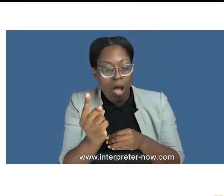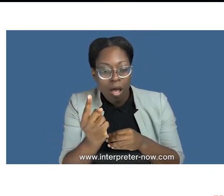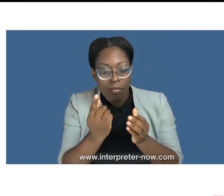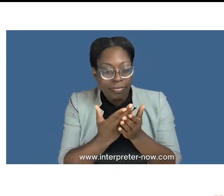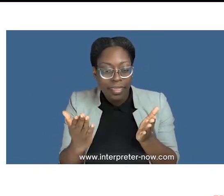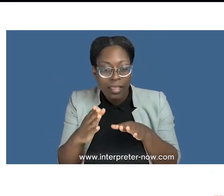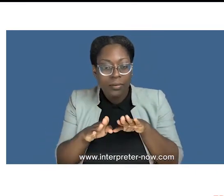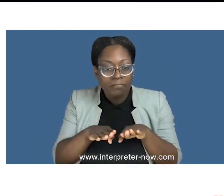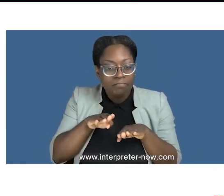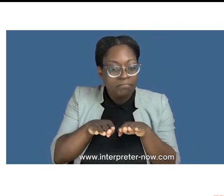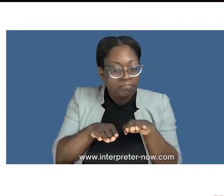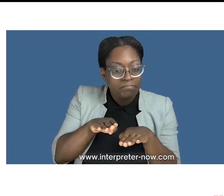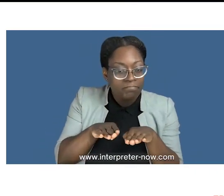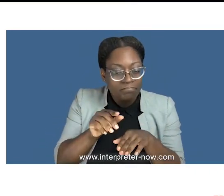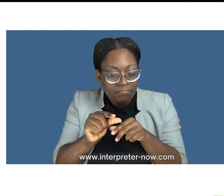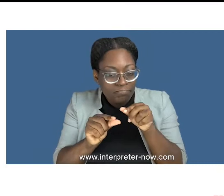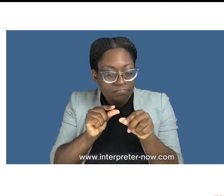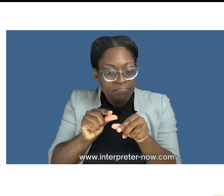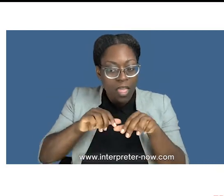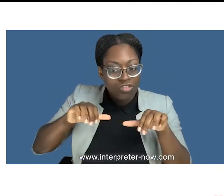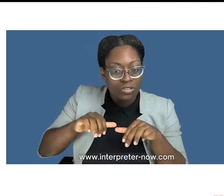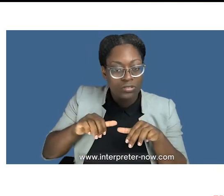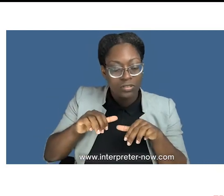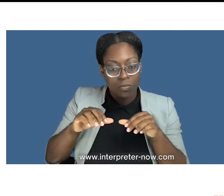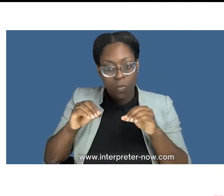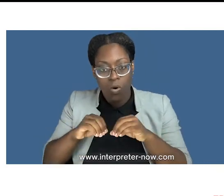time, and then the next one, and then the next one.